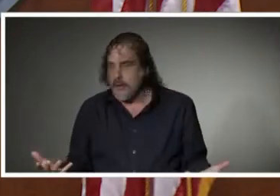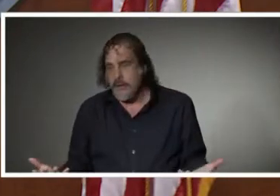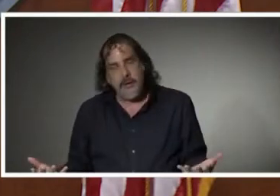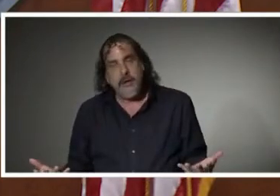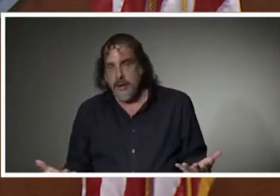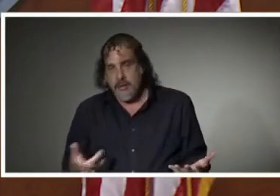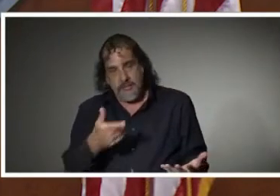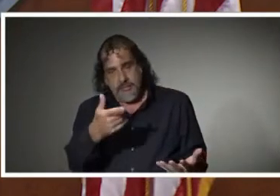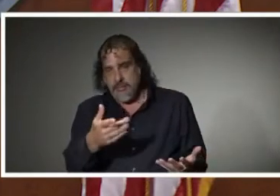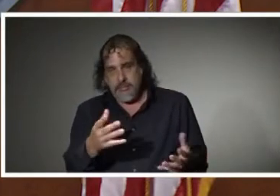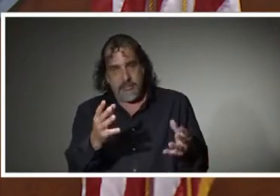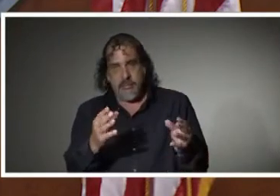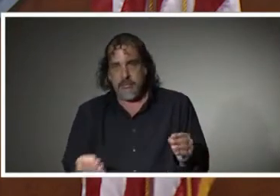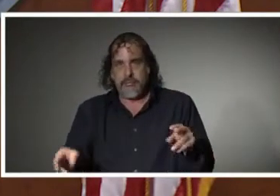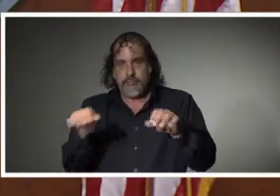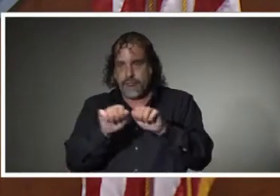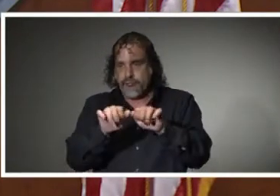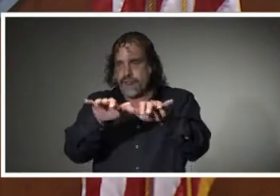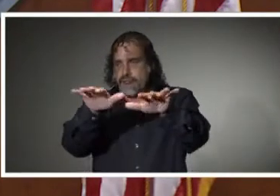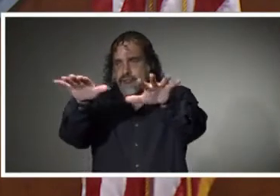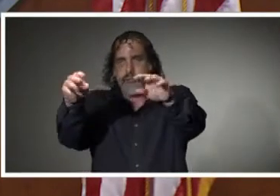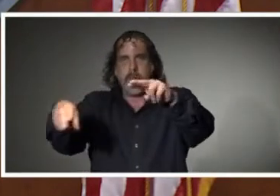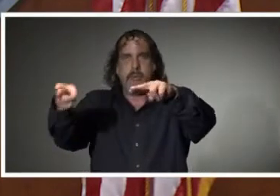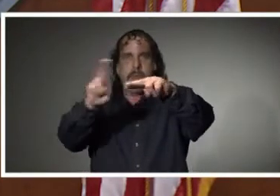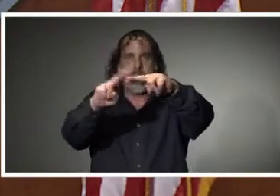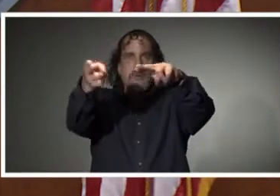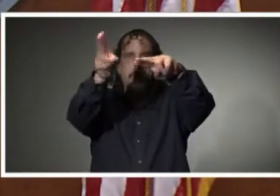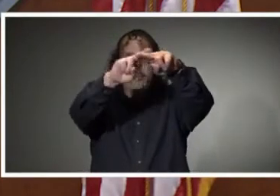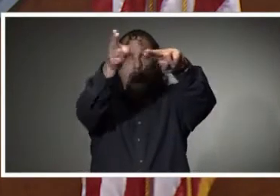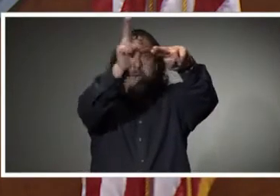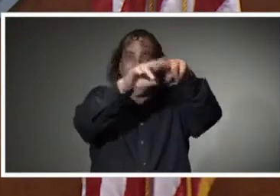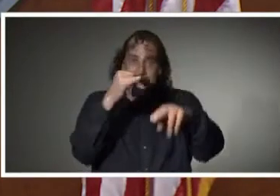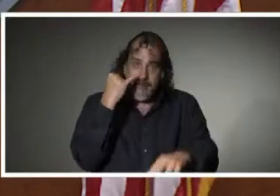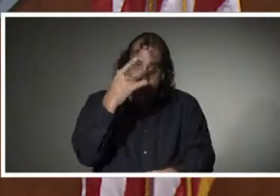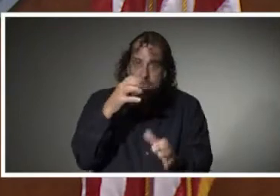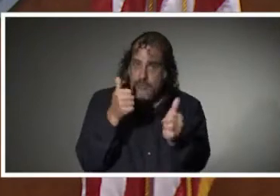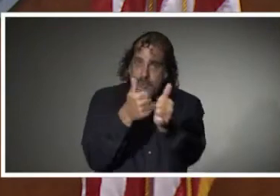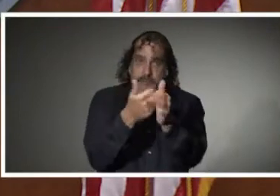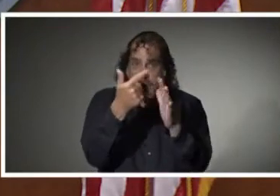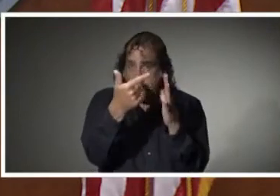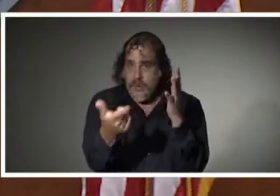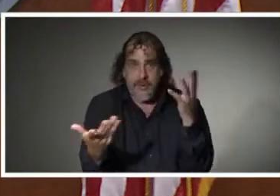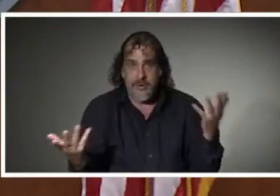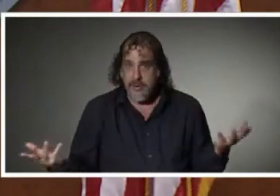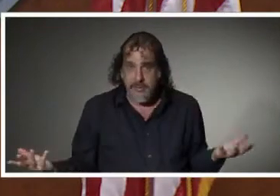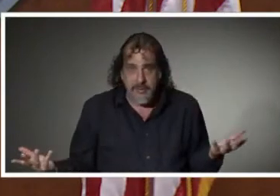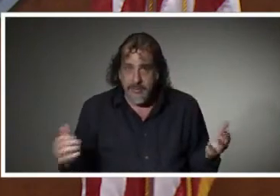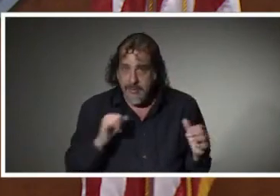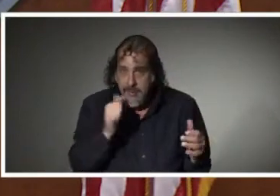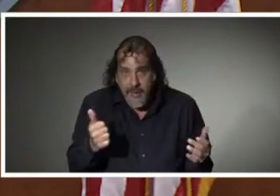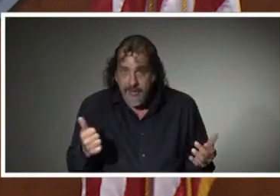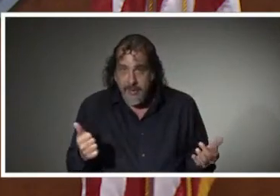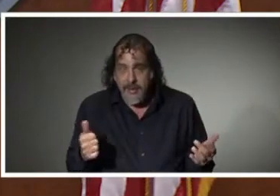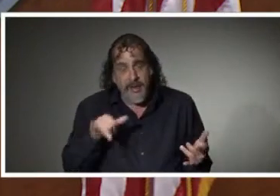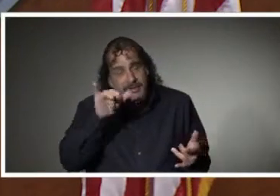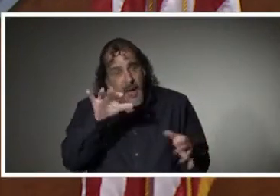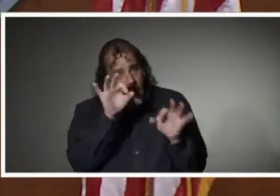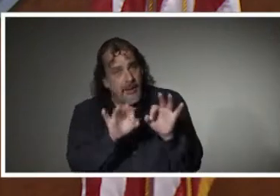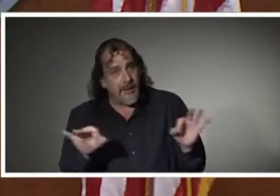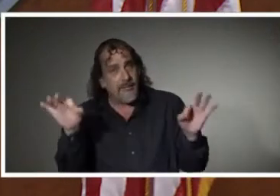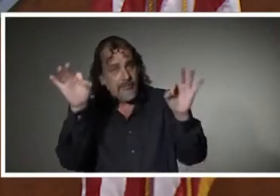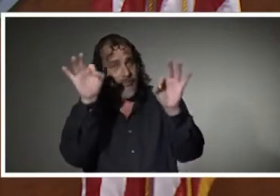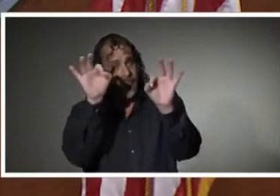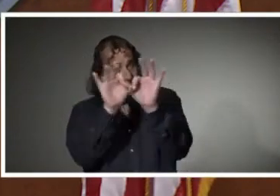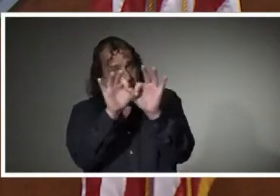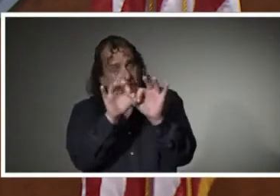likely that you are adding to the spread if that is something that you're doing right now. And so I think that's important. The other